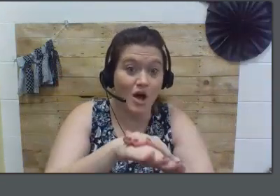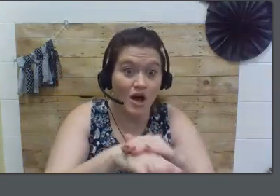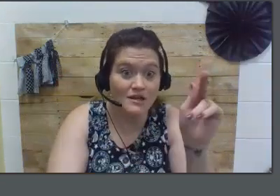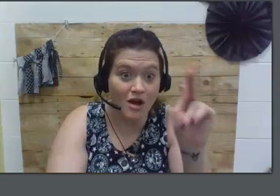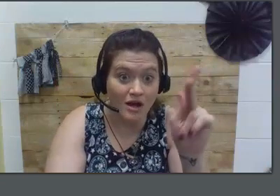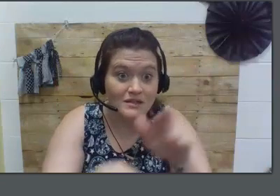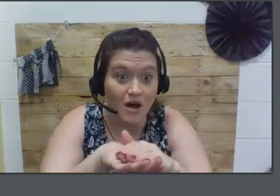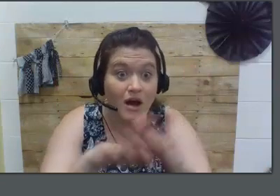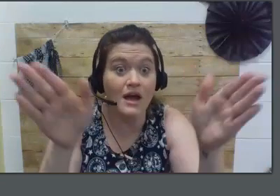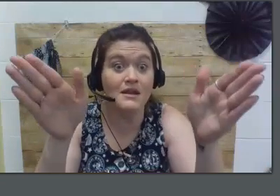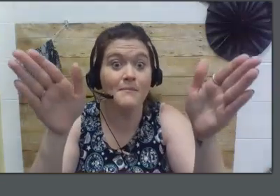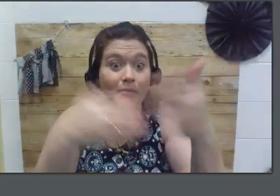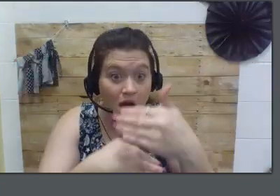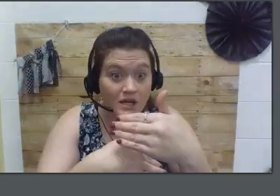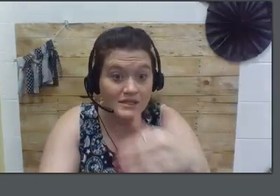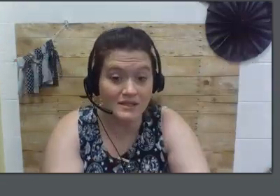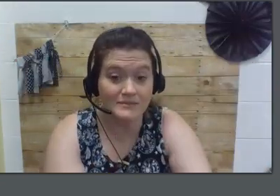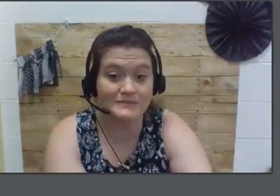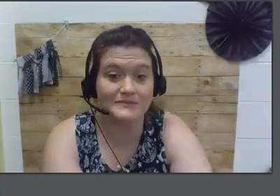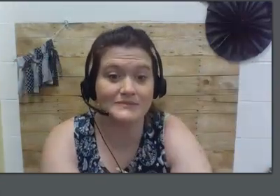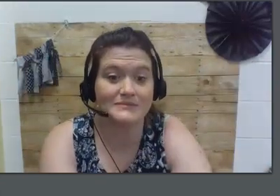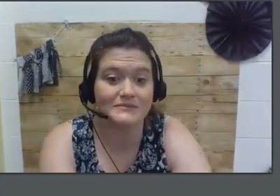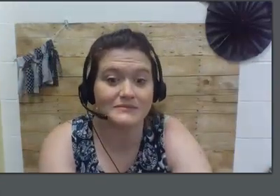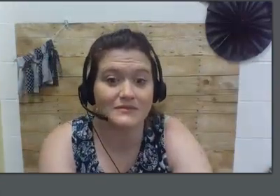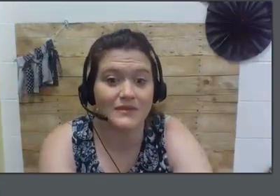blocks on knocks on box.